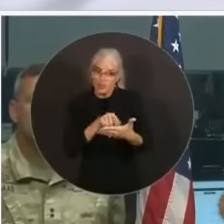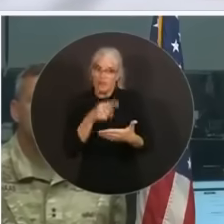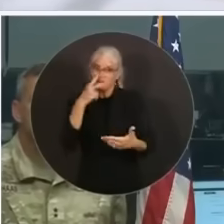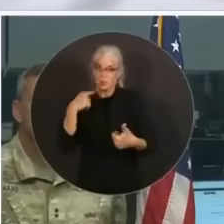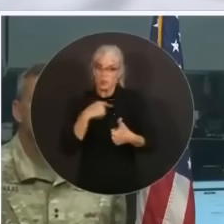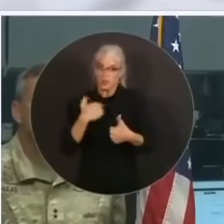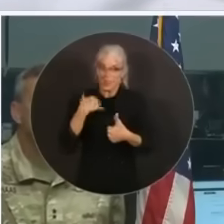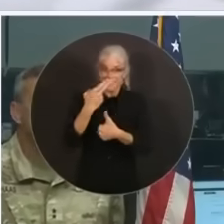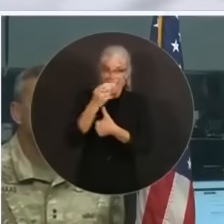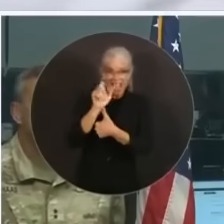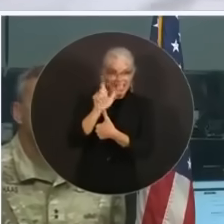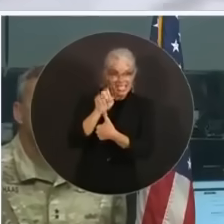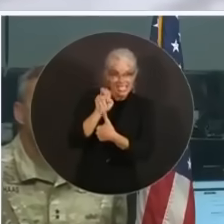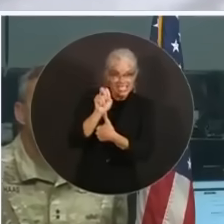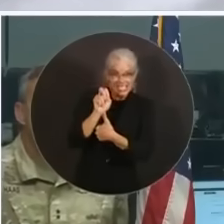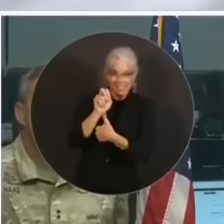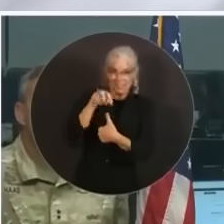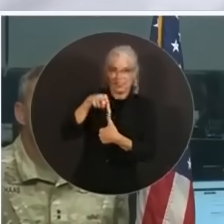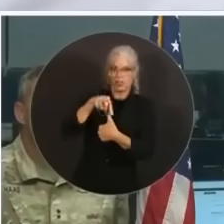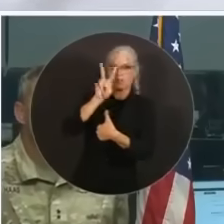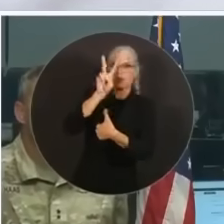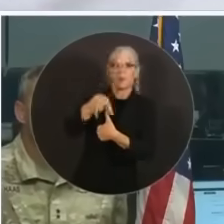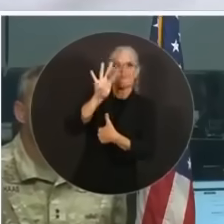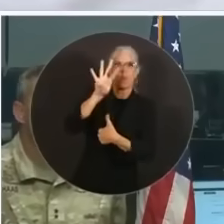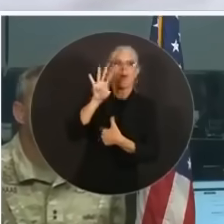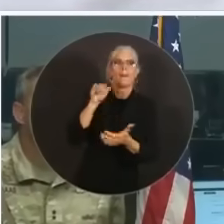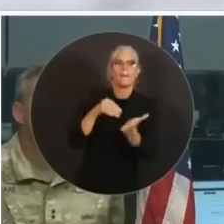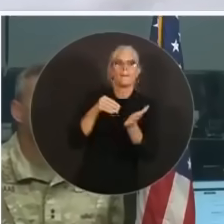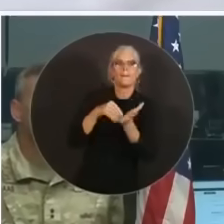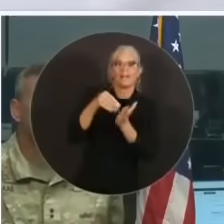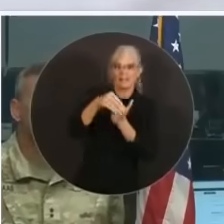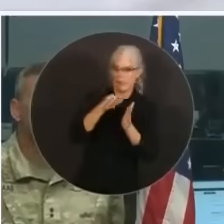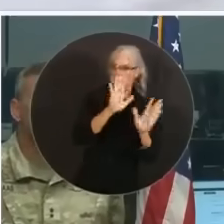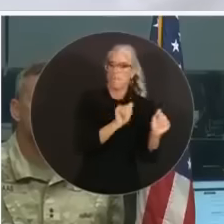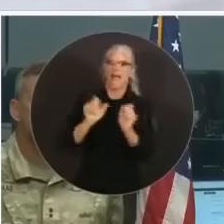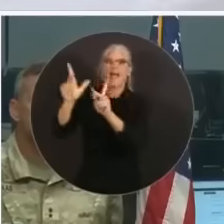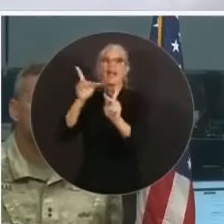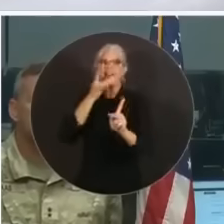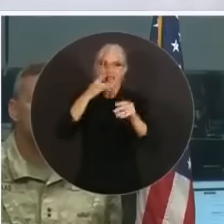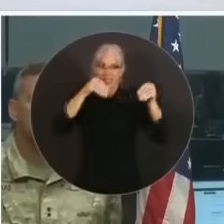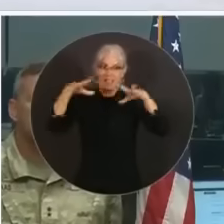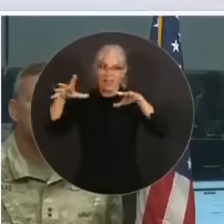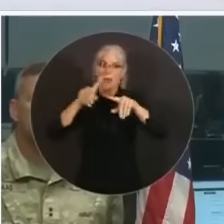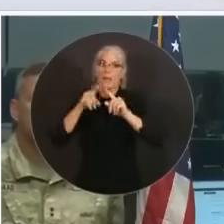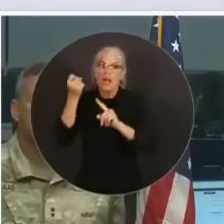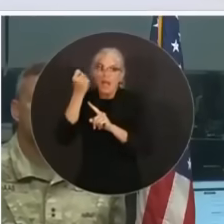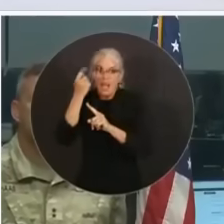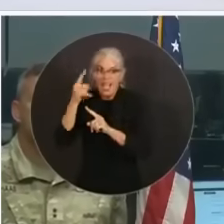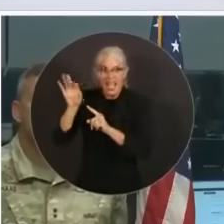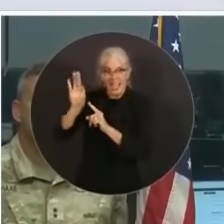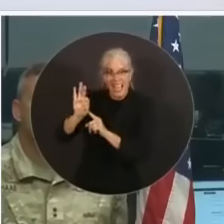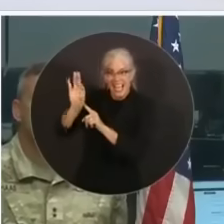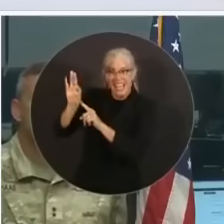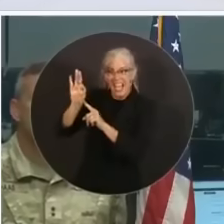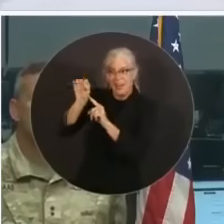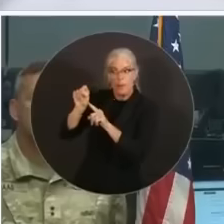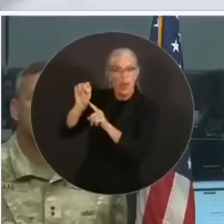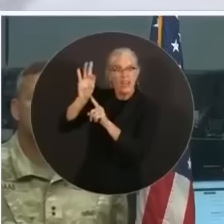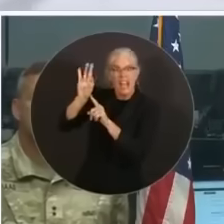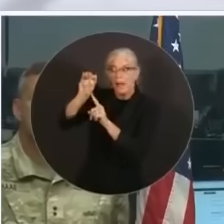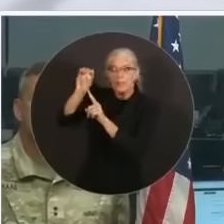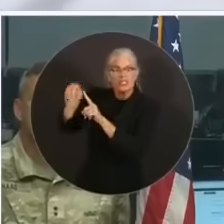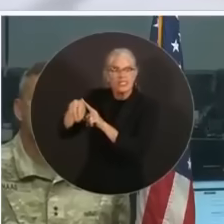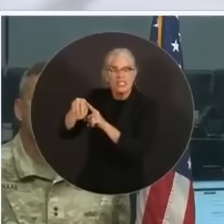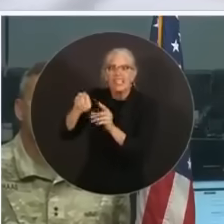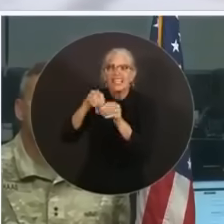there were 2.4 million restorations, but 99.9% were back within a few days. Yeah, there's still hundreds of thousands